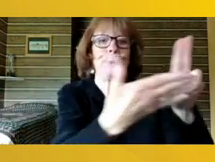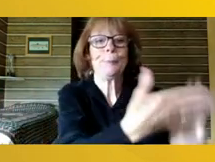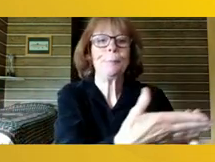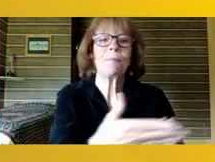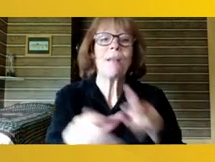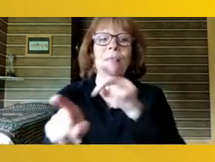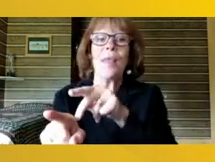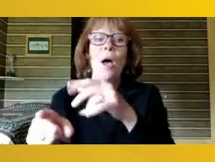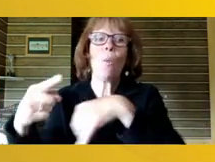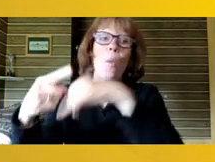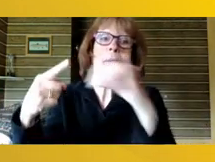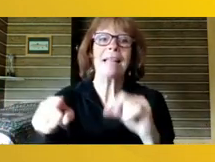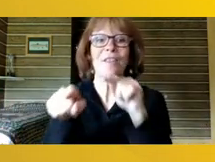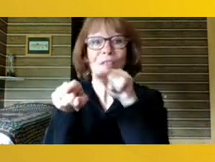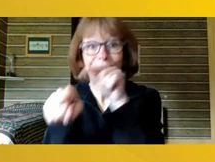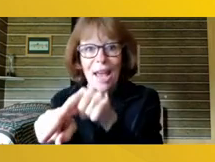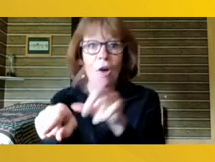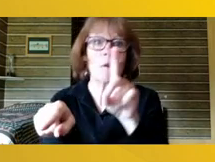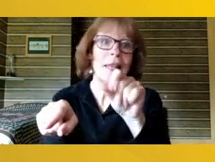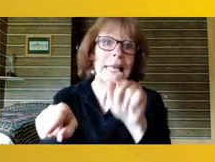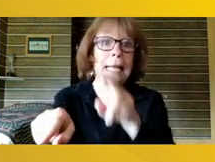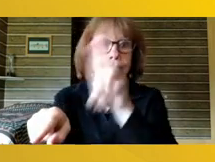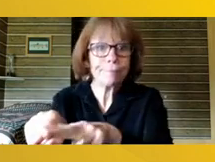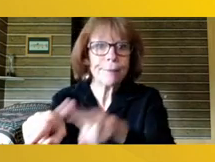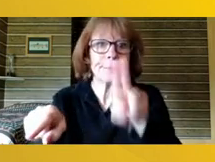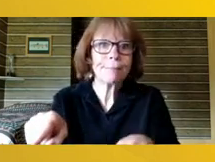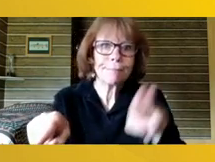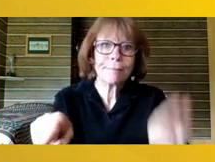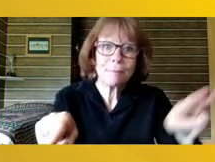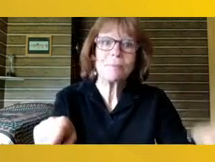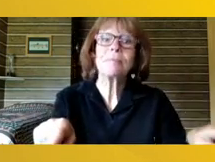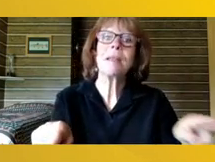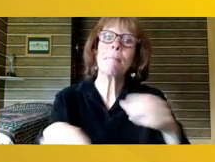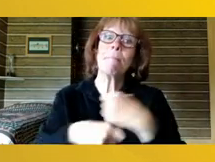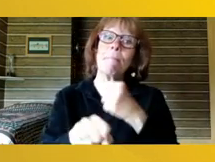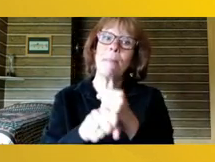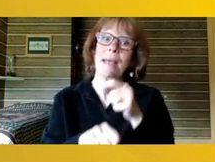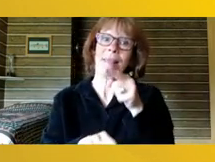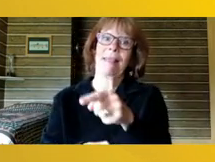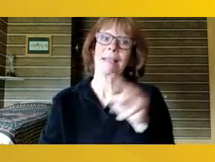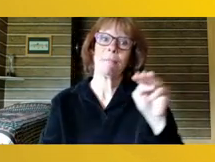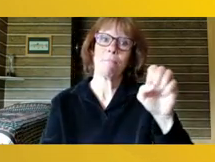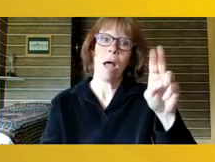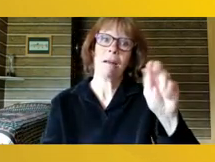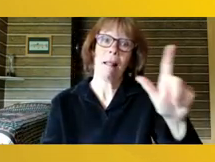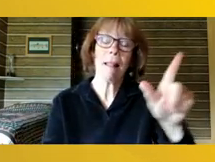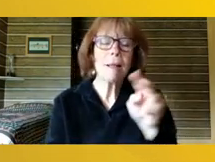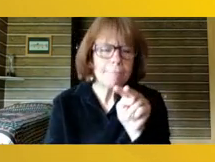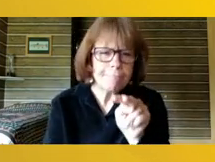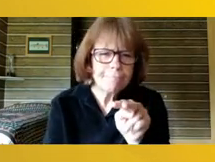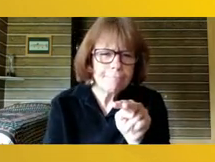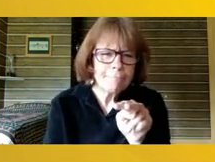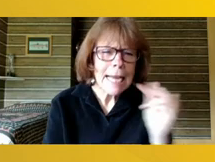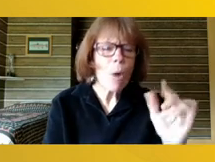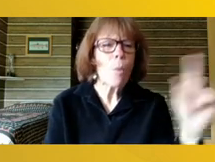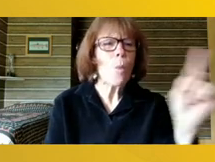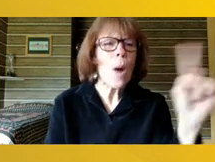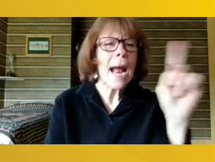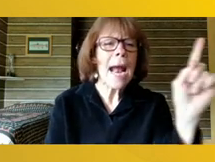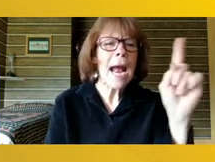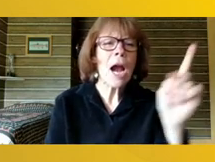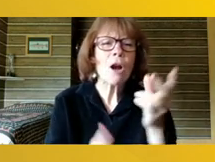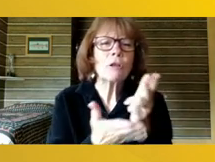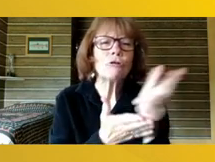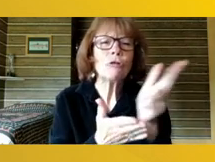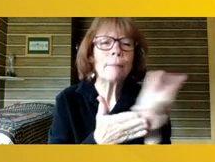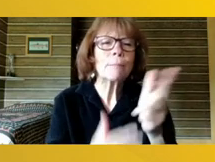their whale movement, then they see where ship traffic is heaviest. So